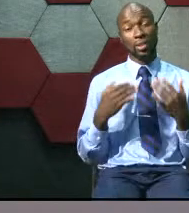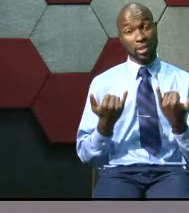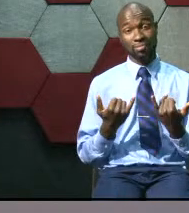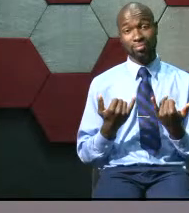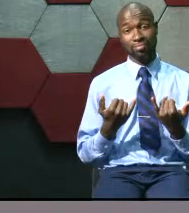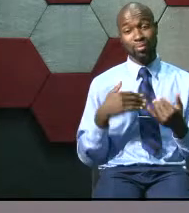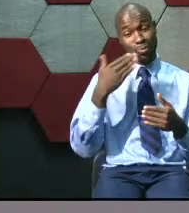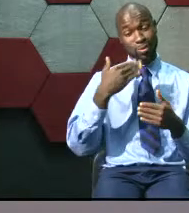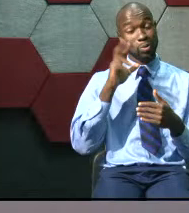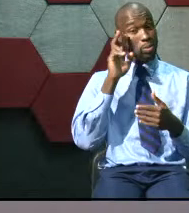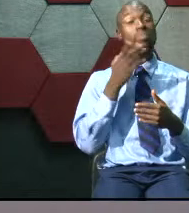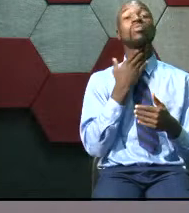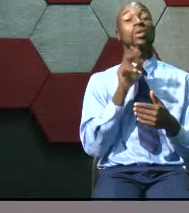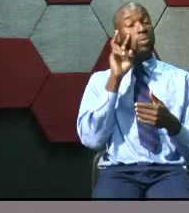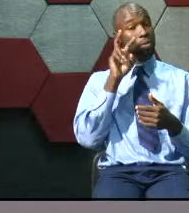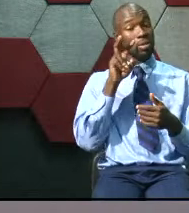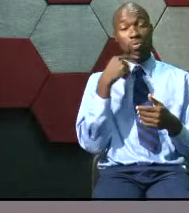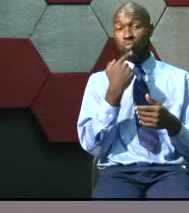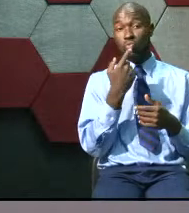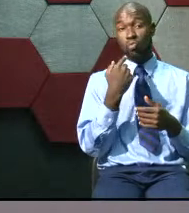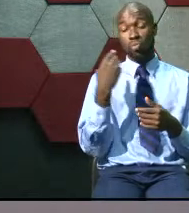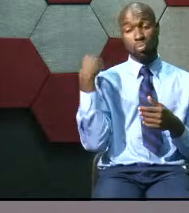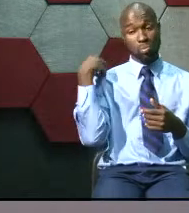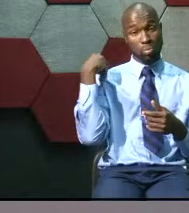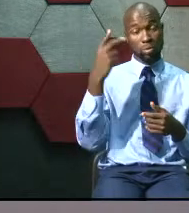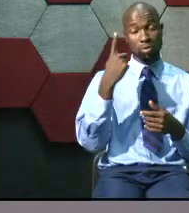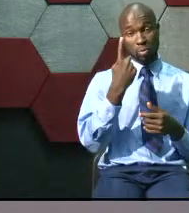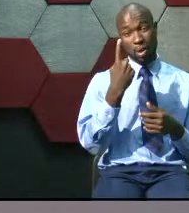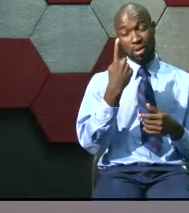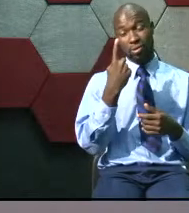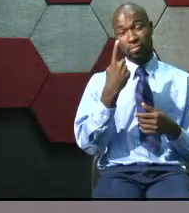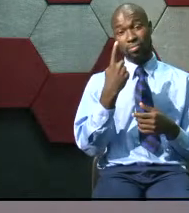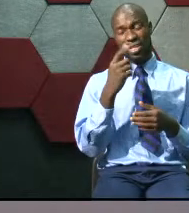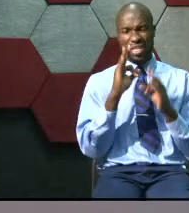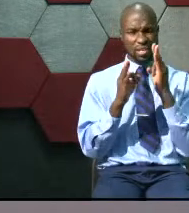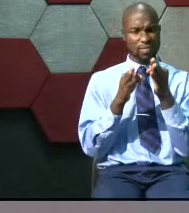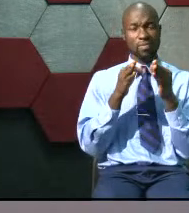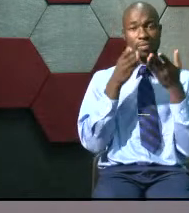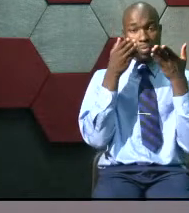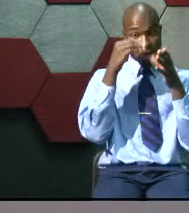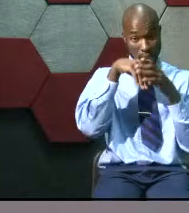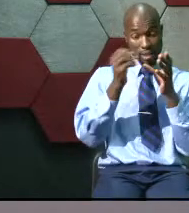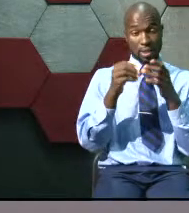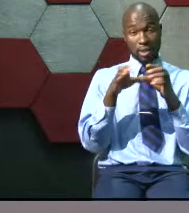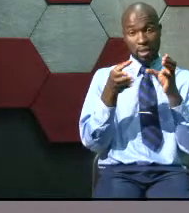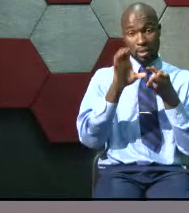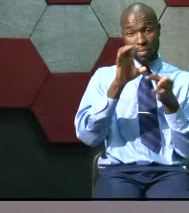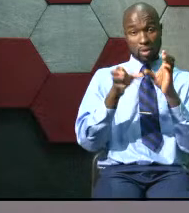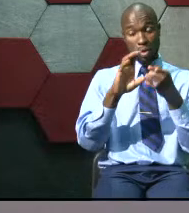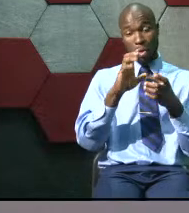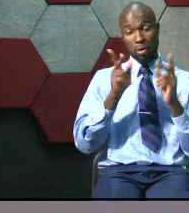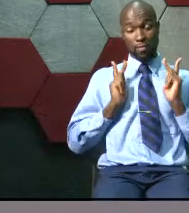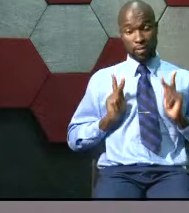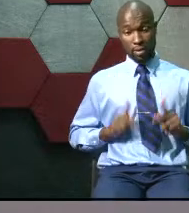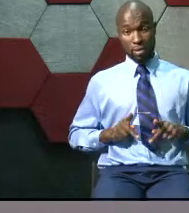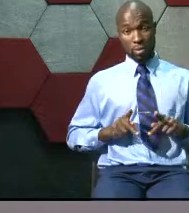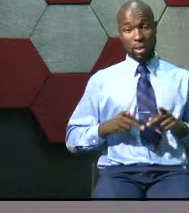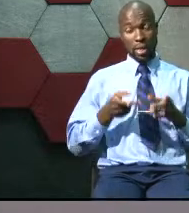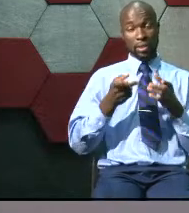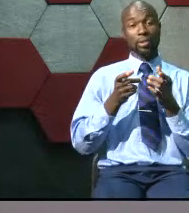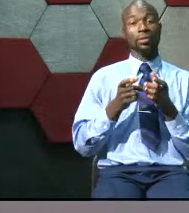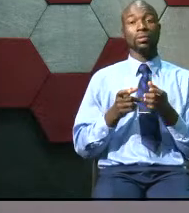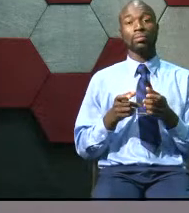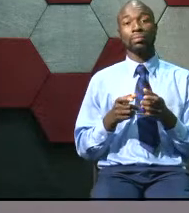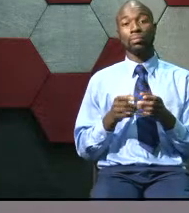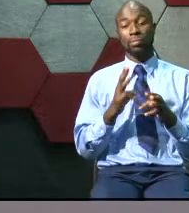need to see who's going to be number 1, Vanessa. So, if you were in the chemical, physical, and mathematics category, this is the last of the